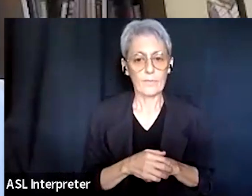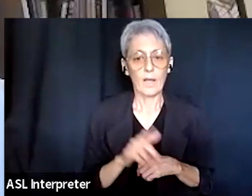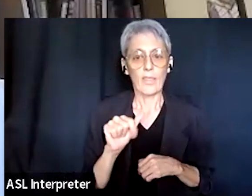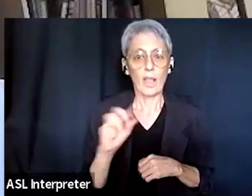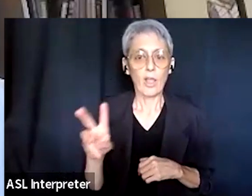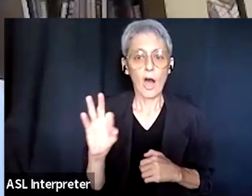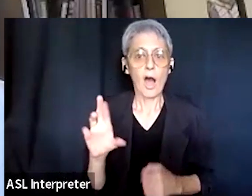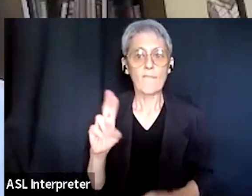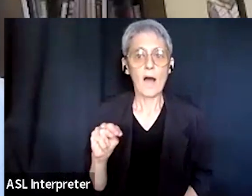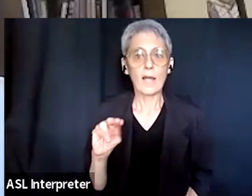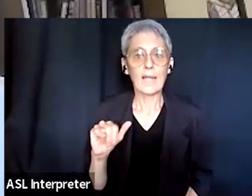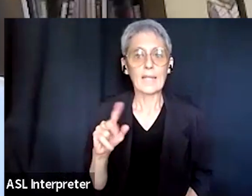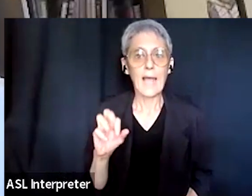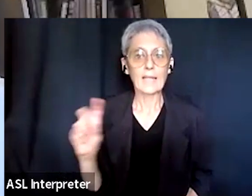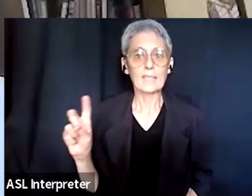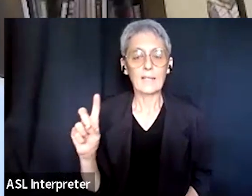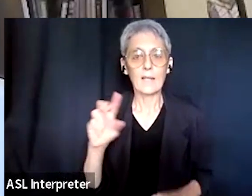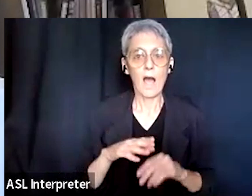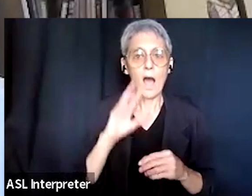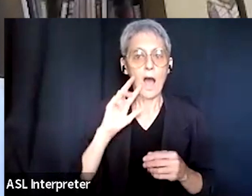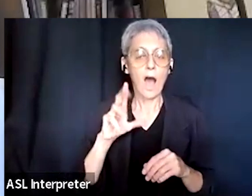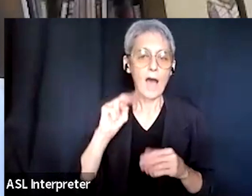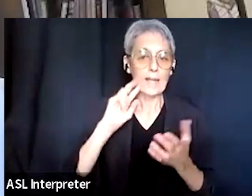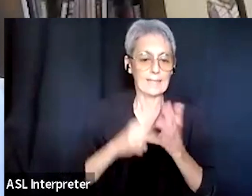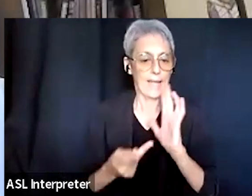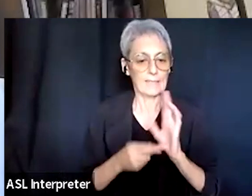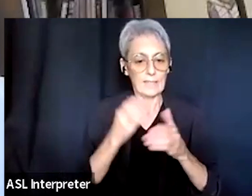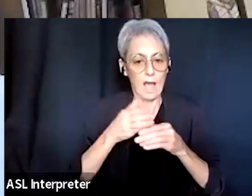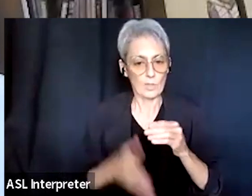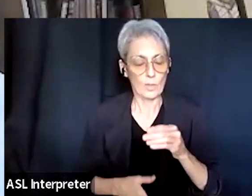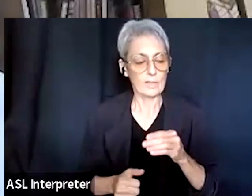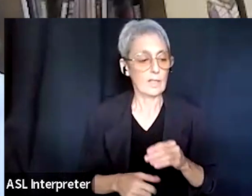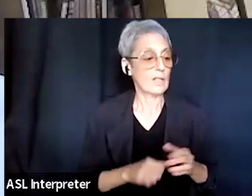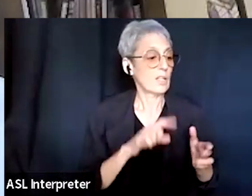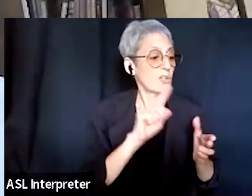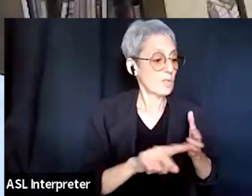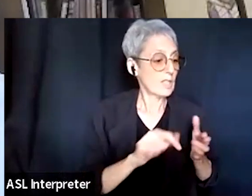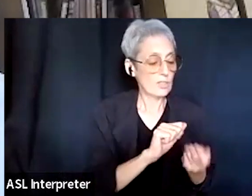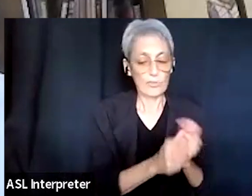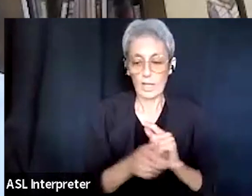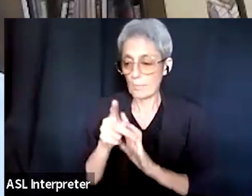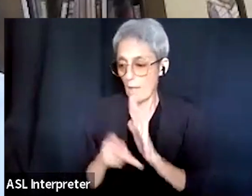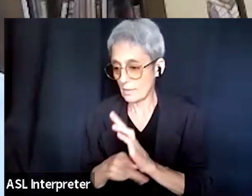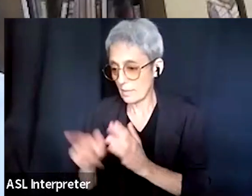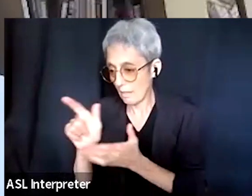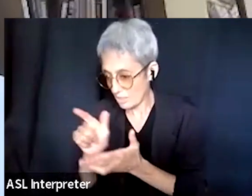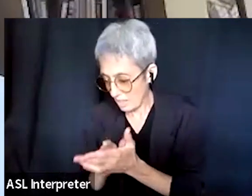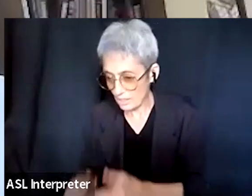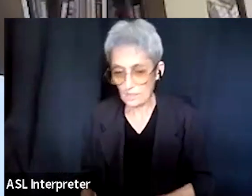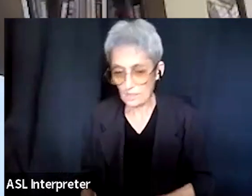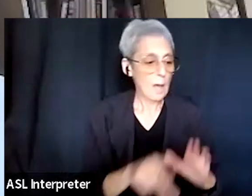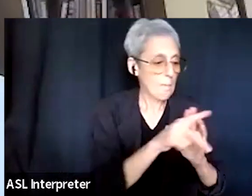consequences. It's the translation from research to policy and legislation, from policy to practice, where we go